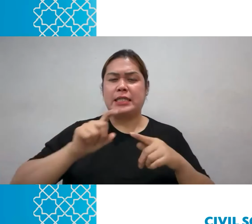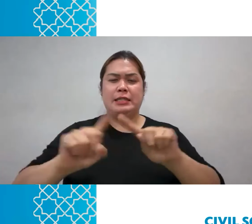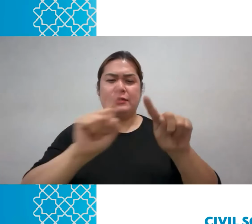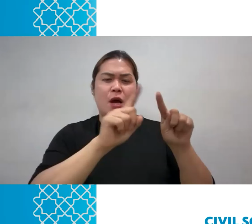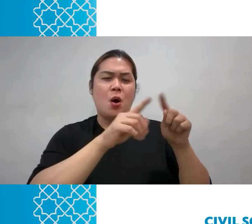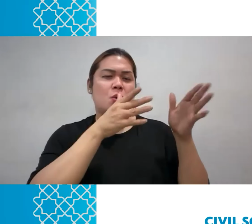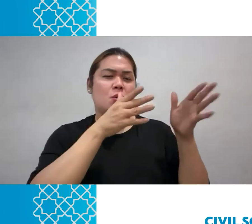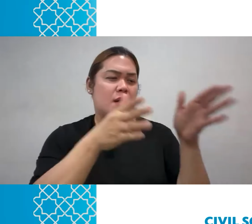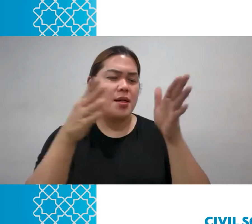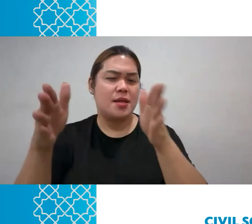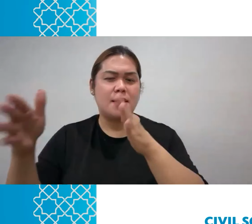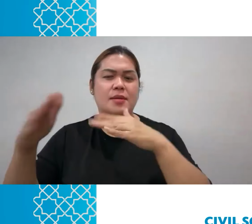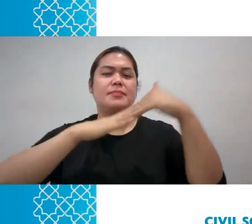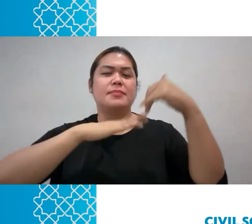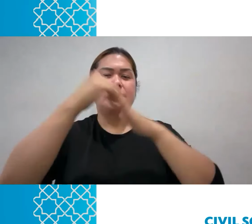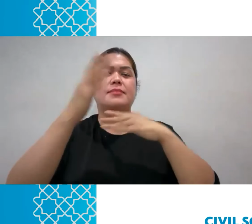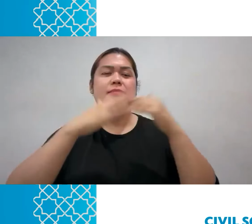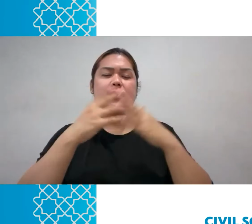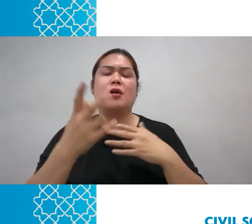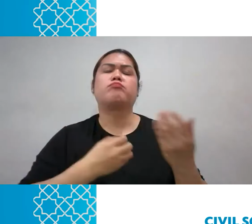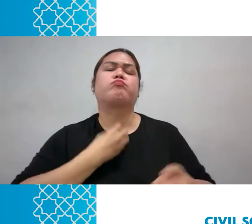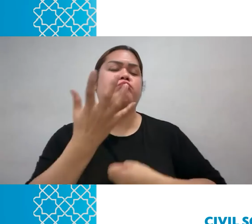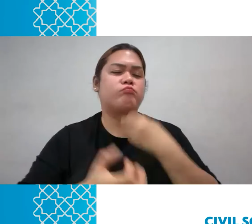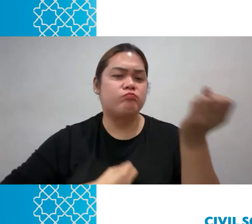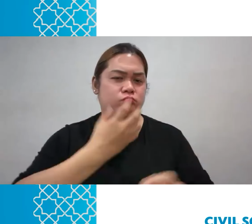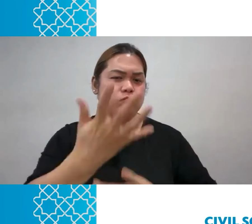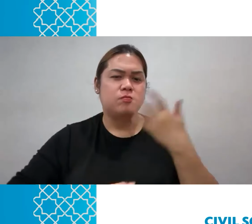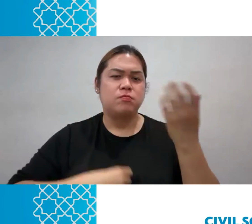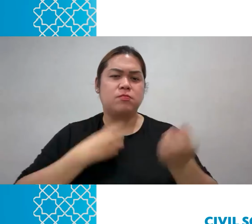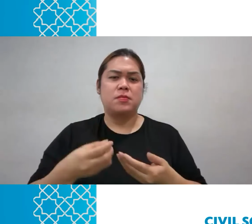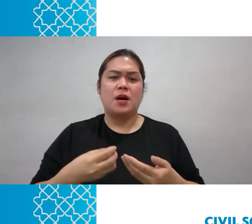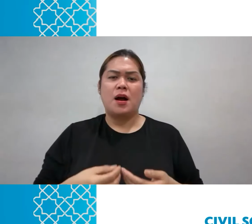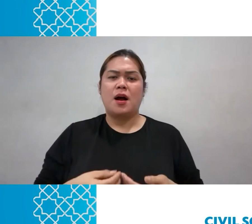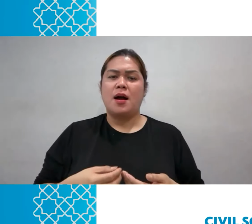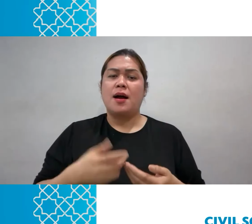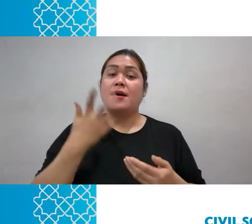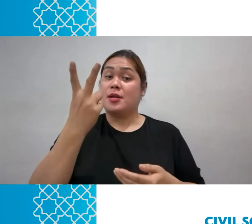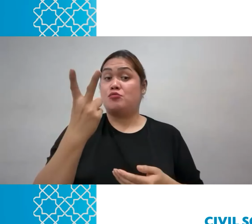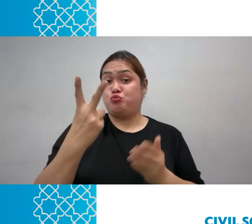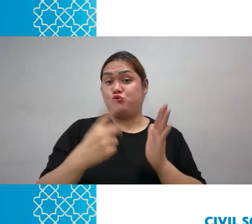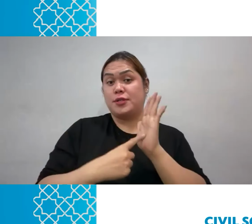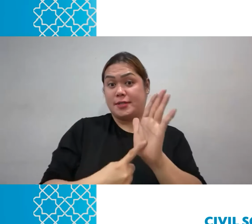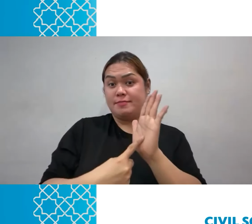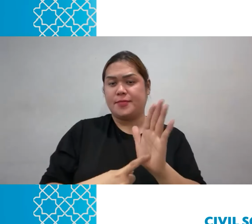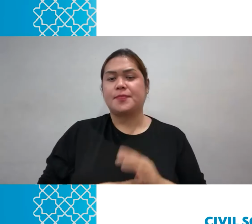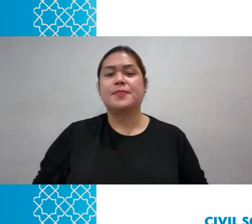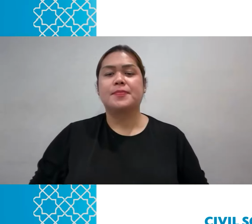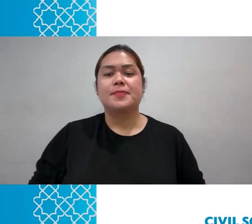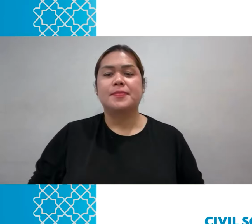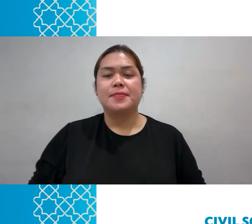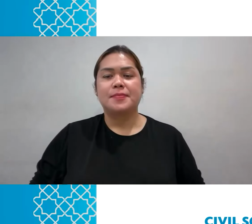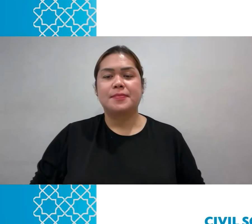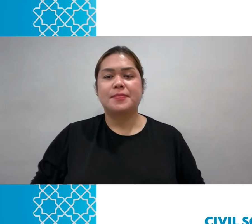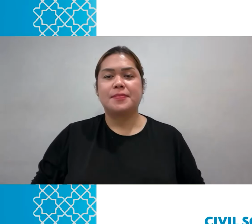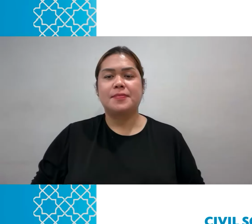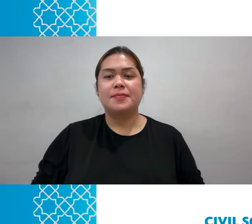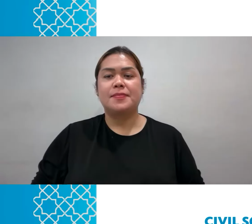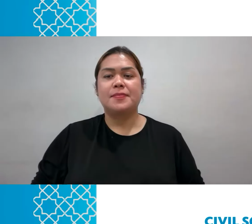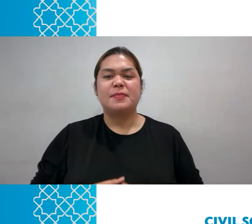community voices. And I'll give two very quick examples, but we can do it at a large scale and at a small scale. At a large